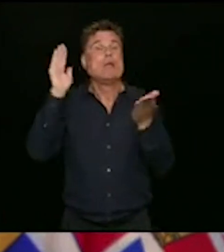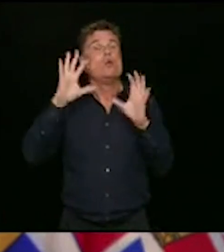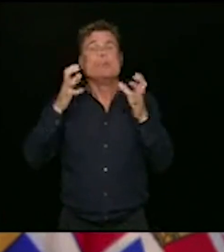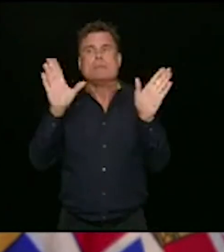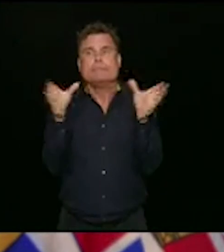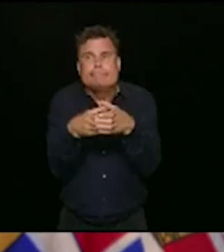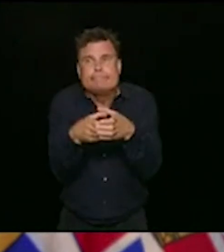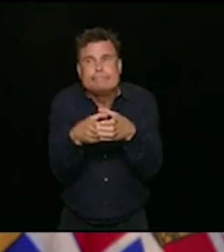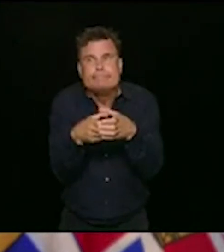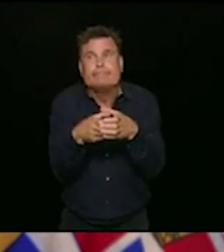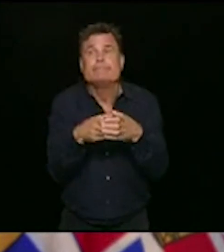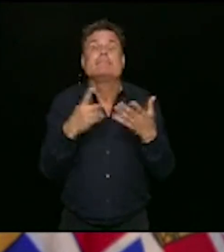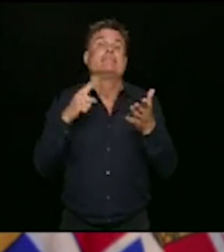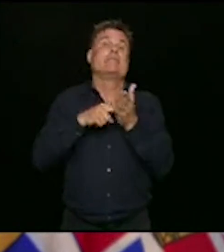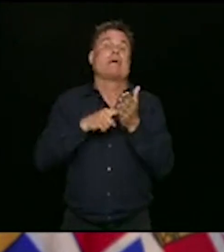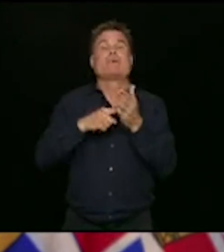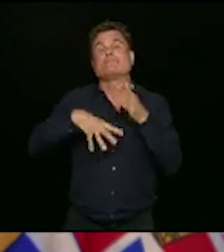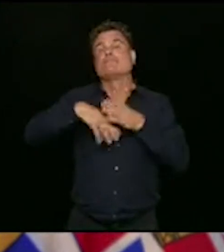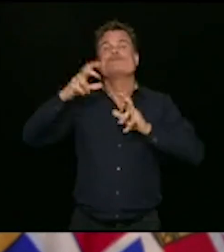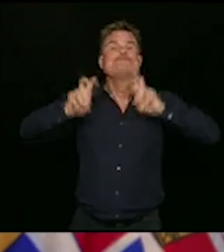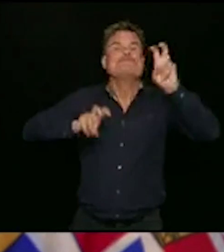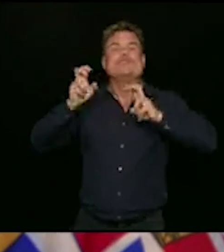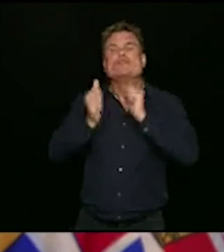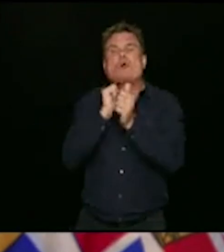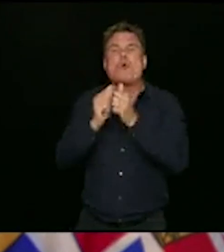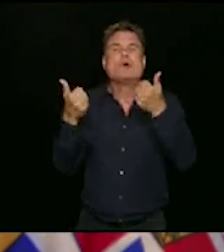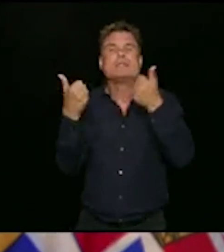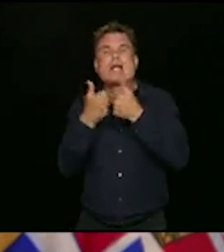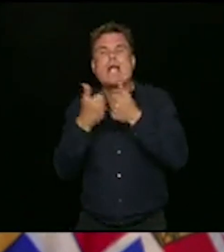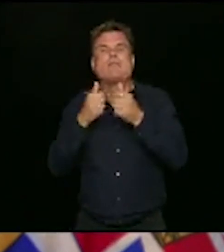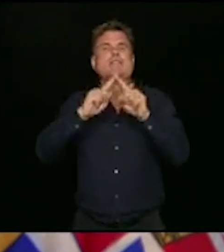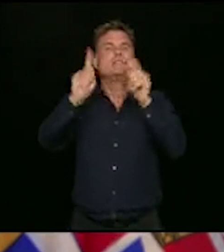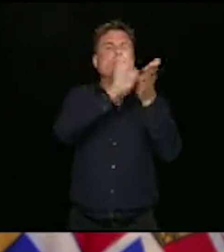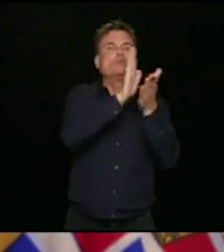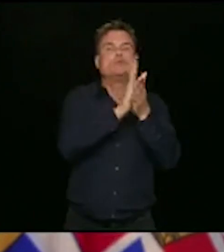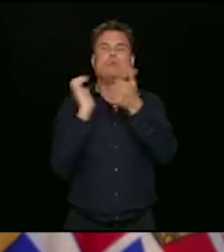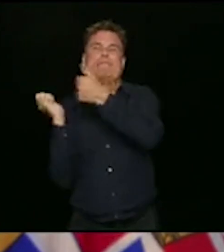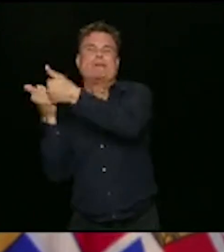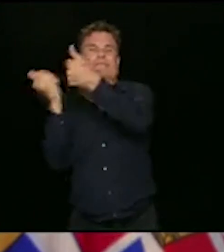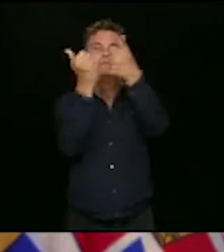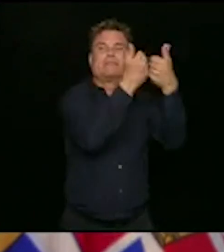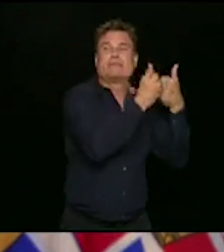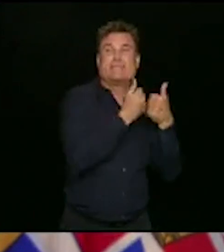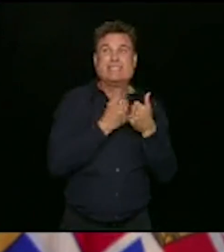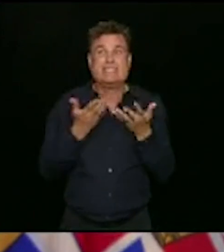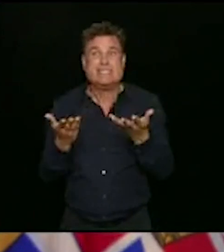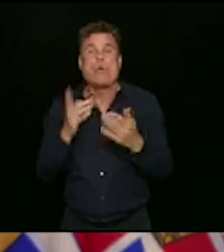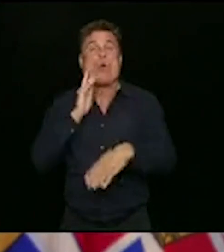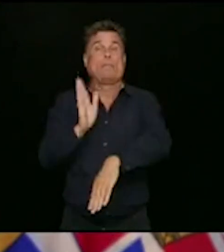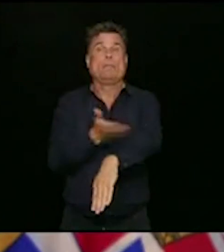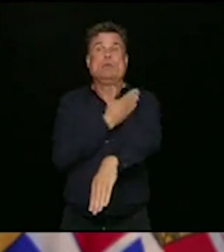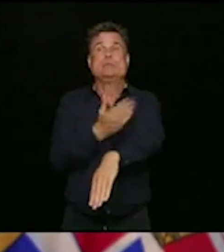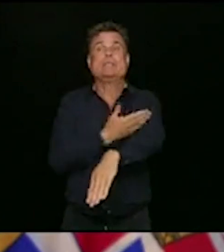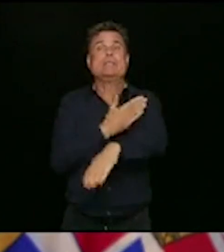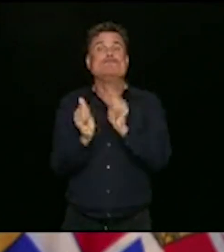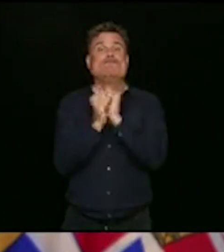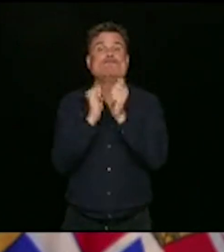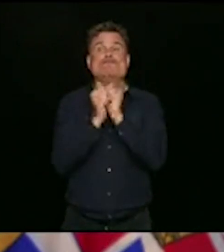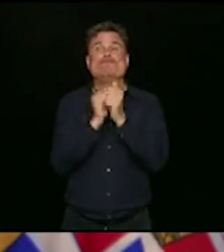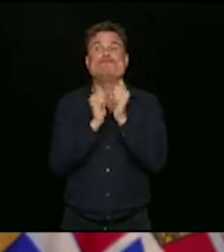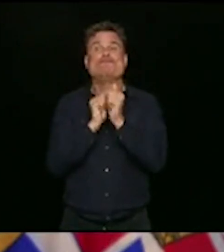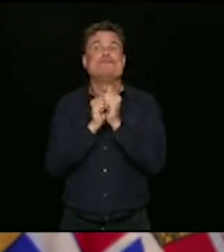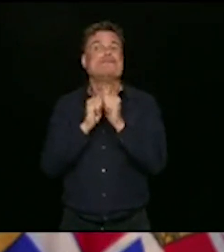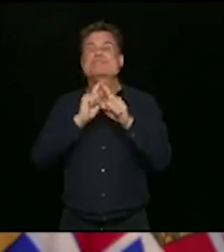than before. Things like we won't be having tournaments where kids come and play sports, or